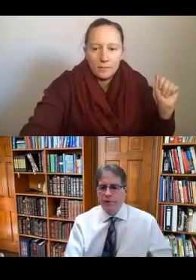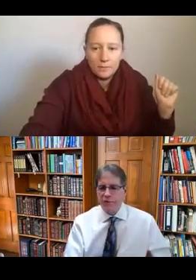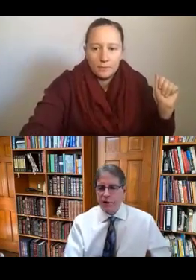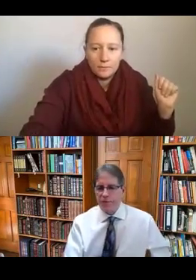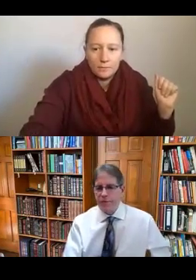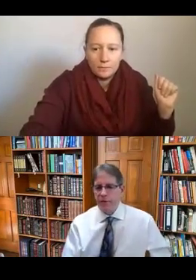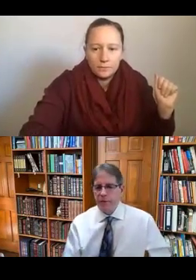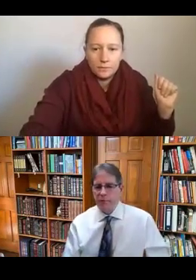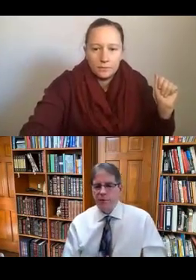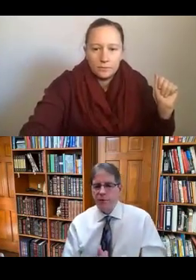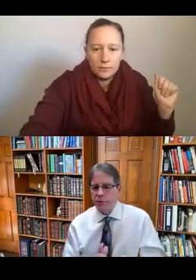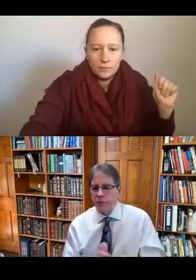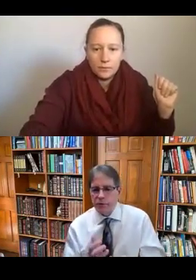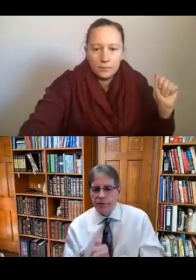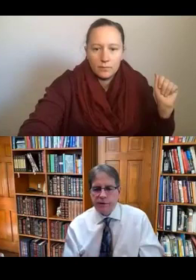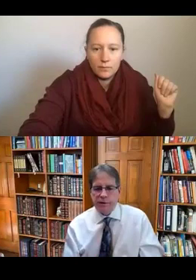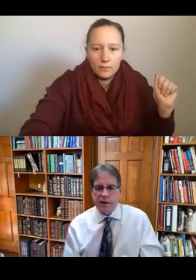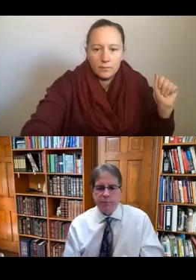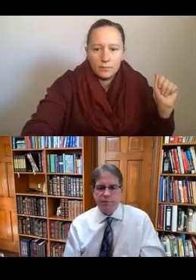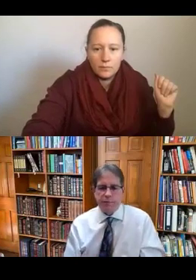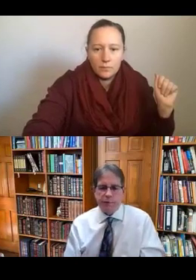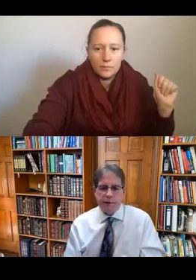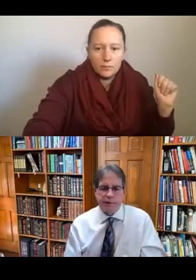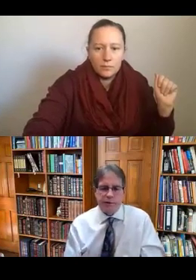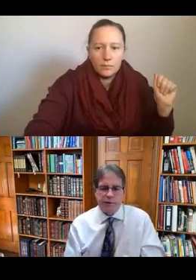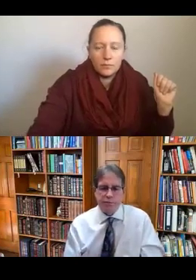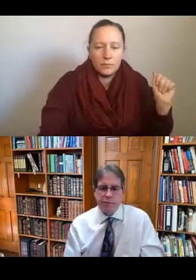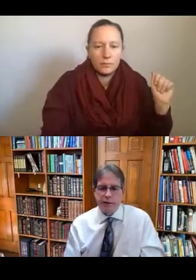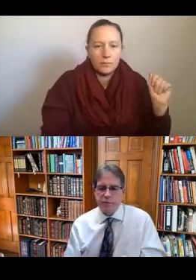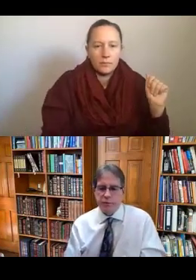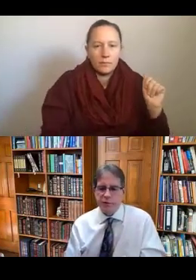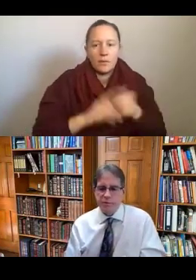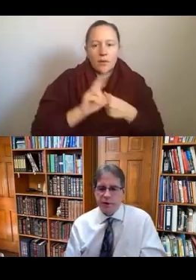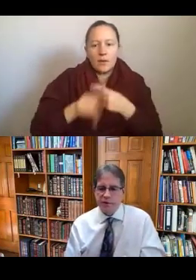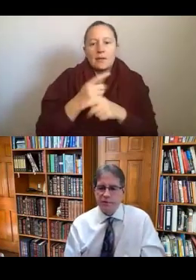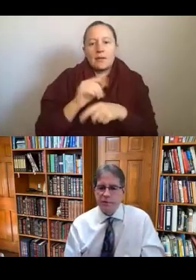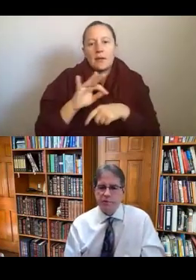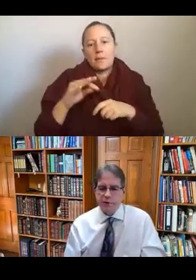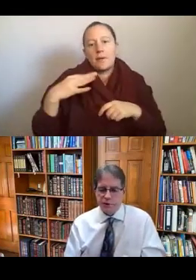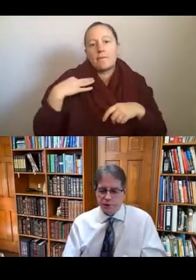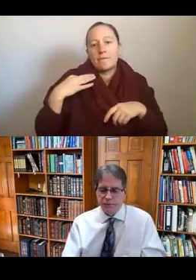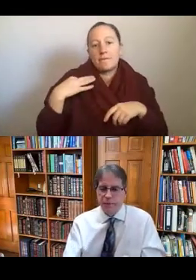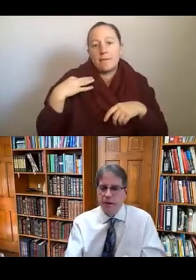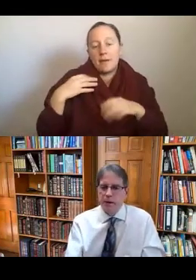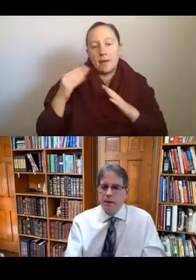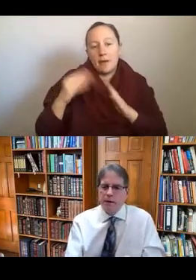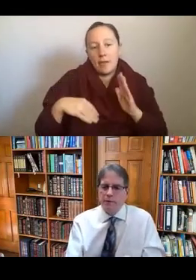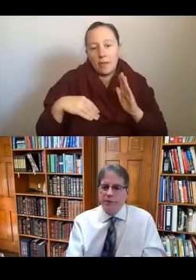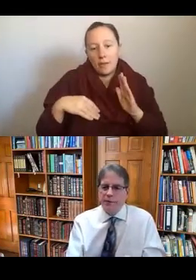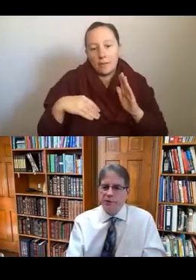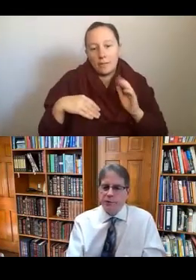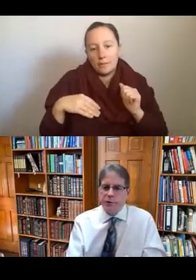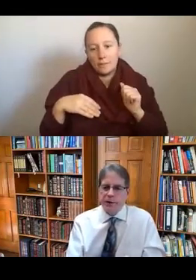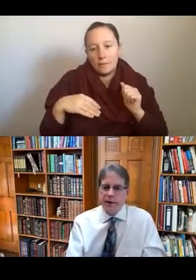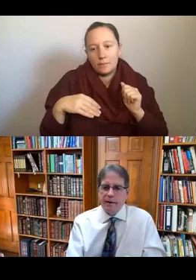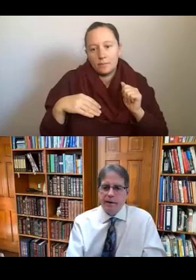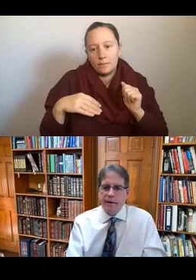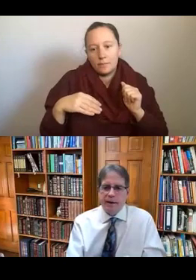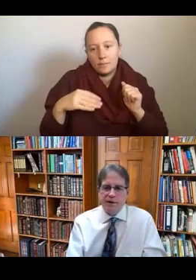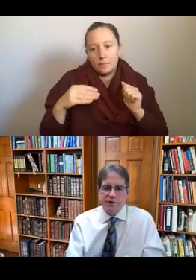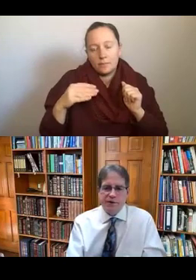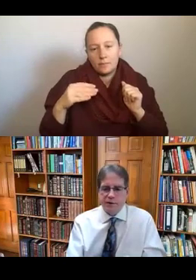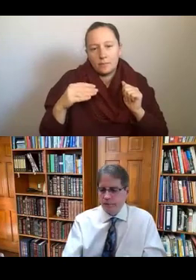So first off, you need to be sure that the type of application you submit is responsive to the mission of the